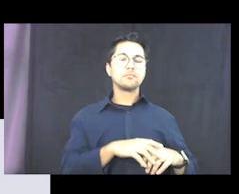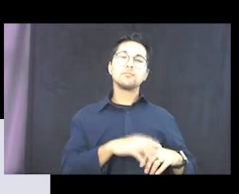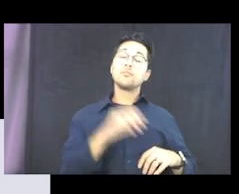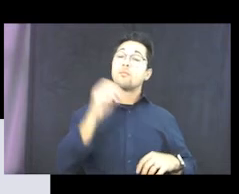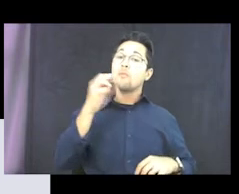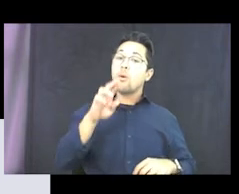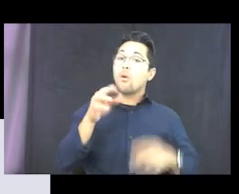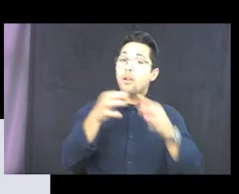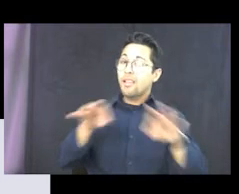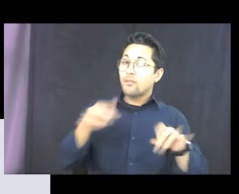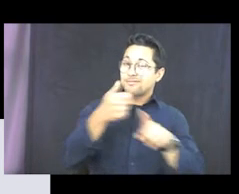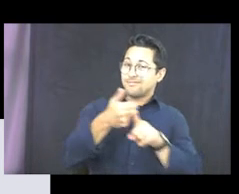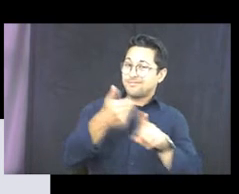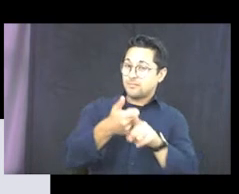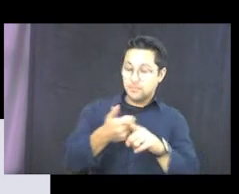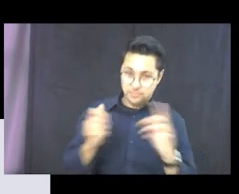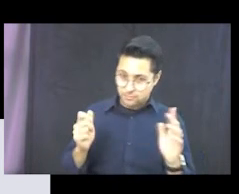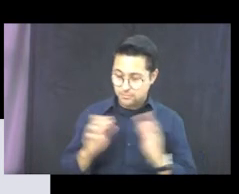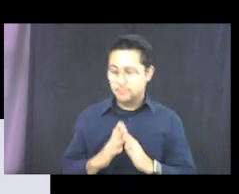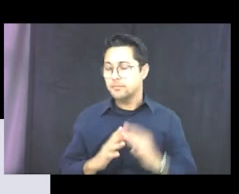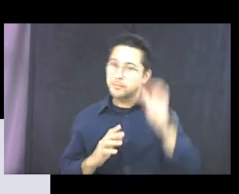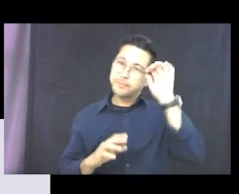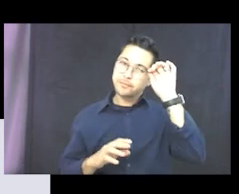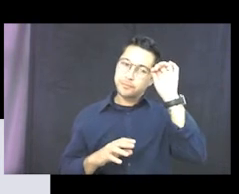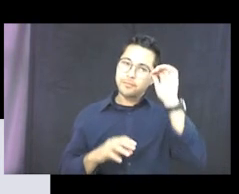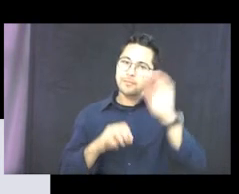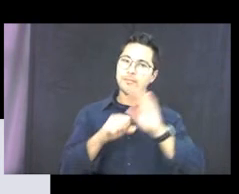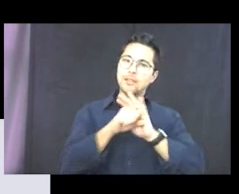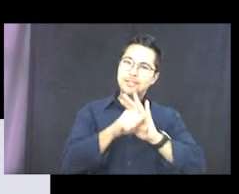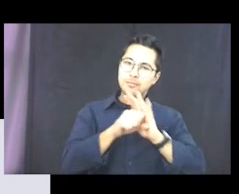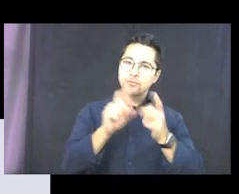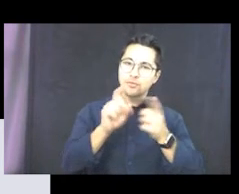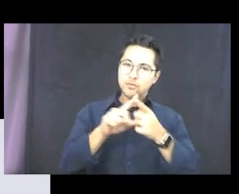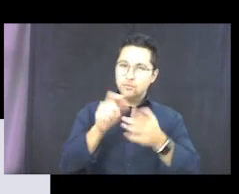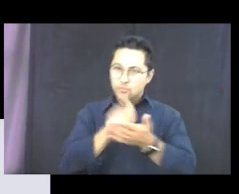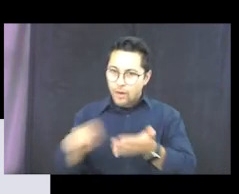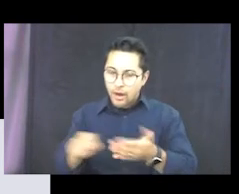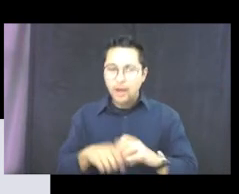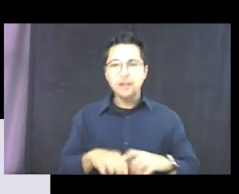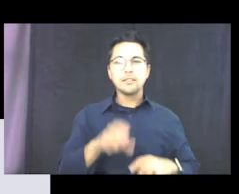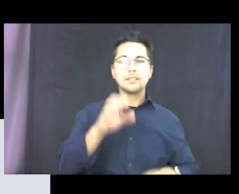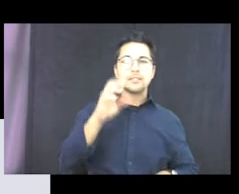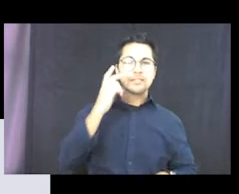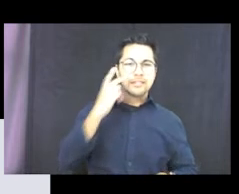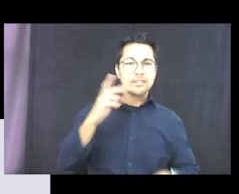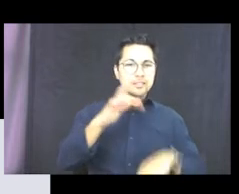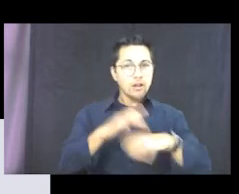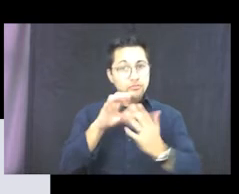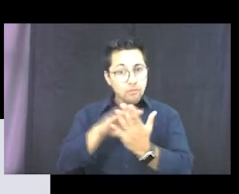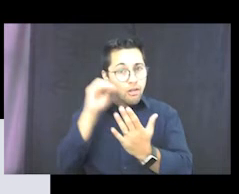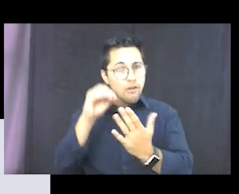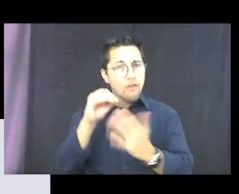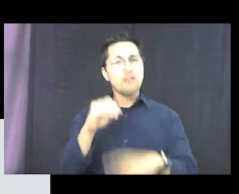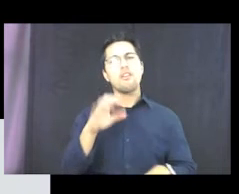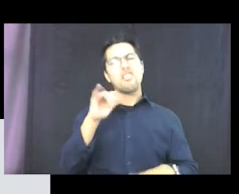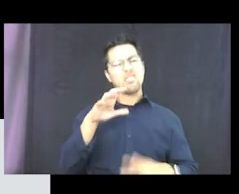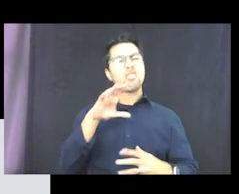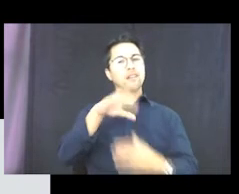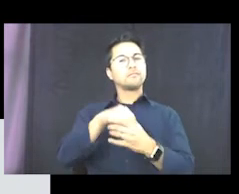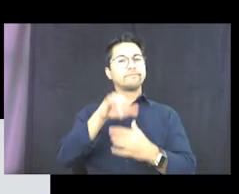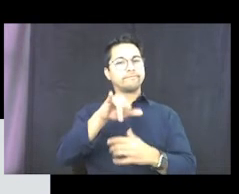or language itself. So symbol to write, see, touch, learn are a couple that fit into that